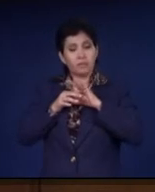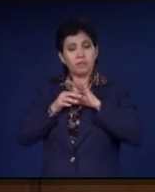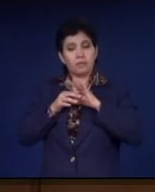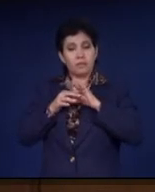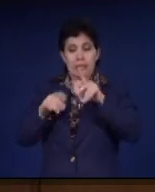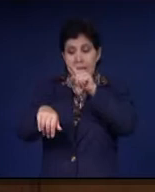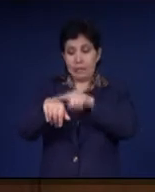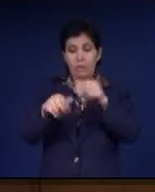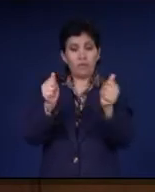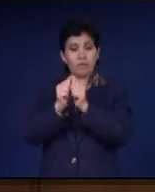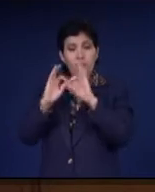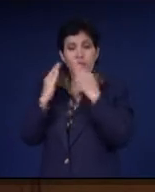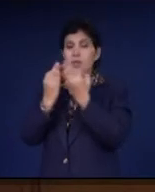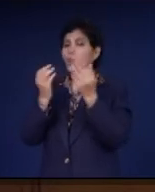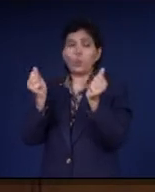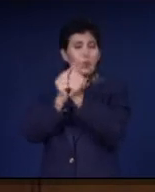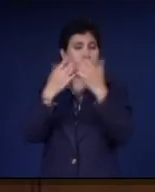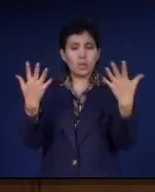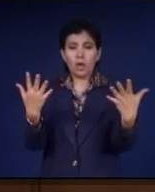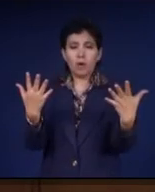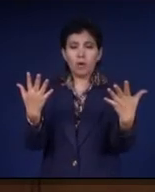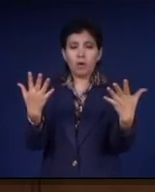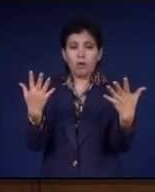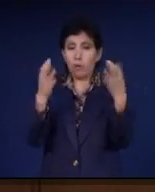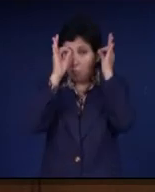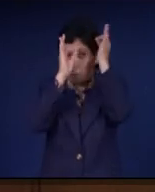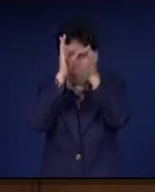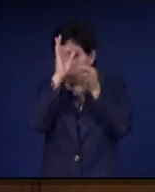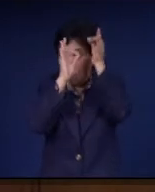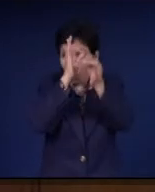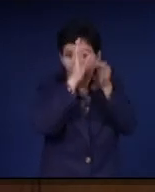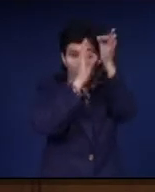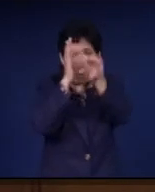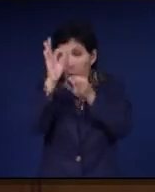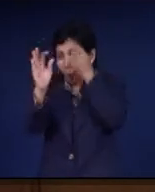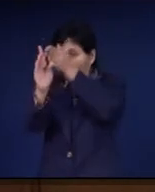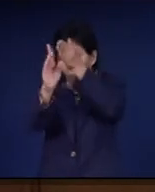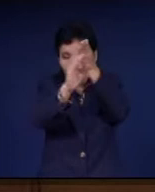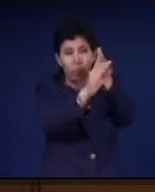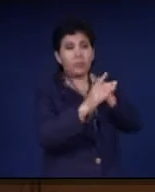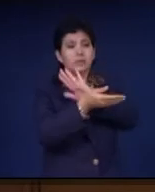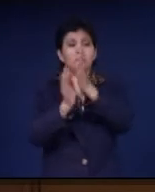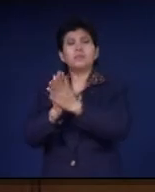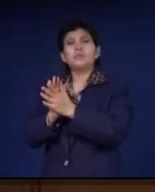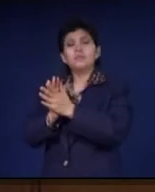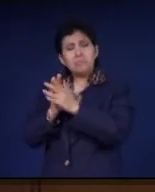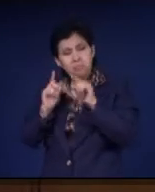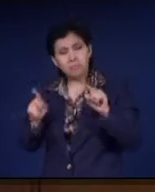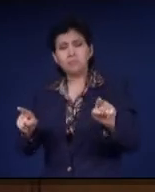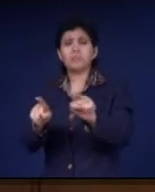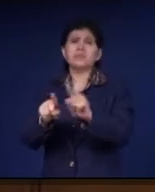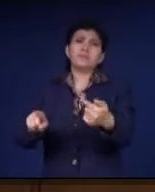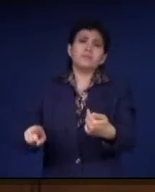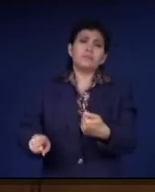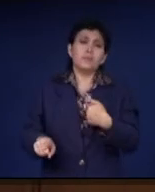the friends, without being focused by the camera every time. Yeah, even ourselves, even though we might